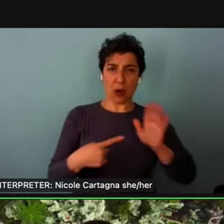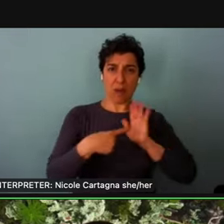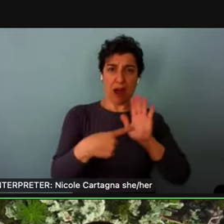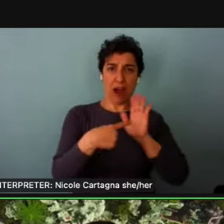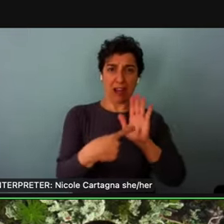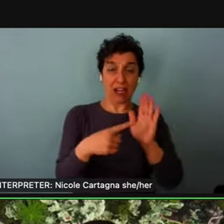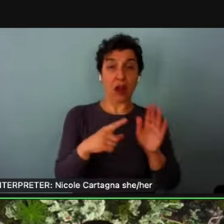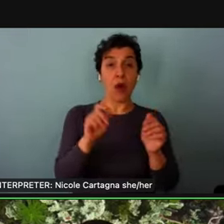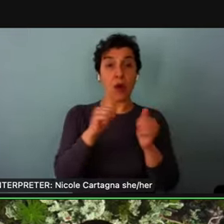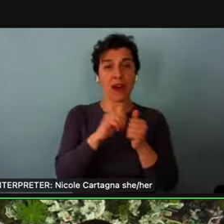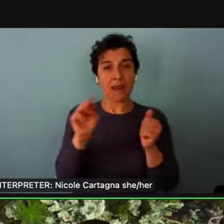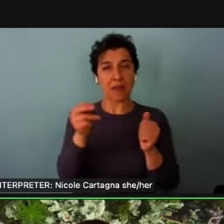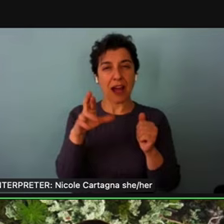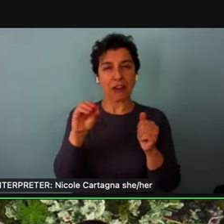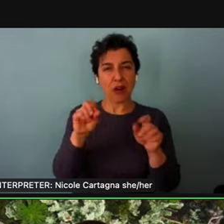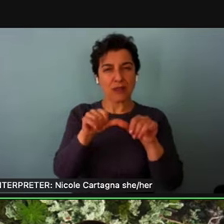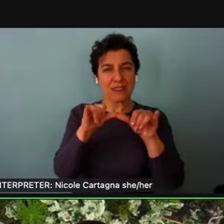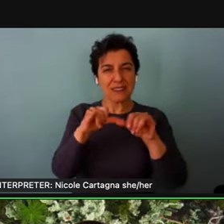micro-scale organization.